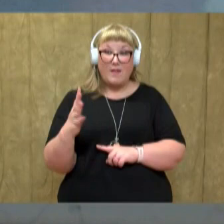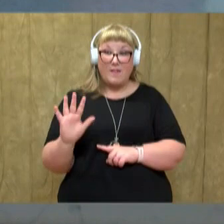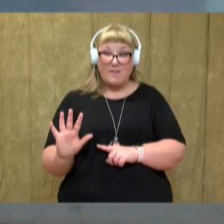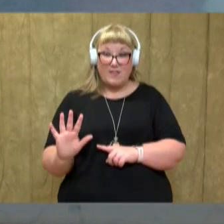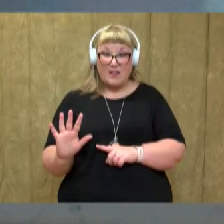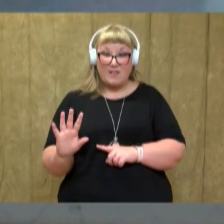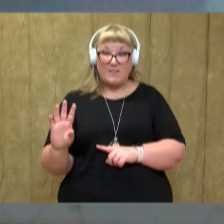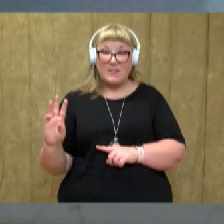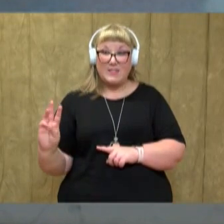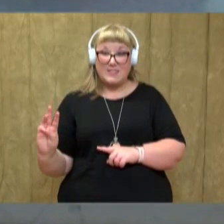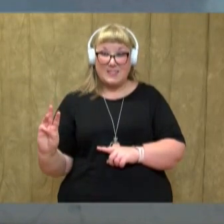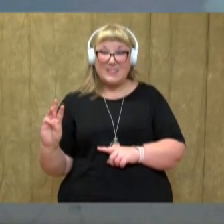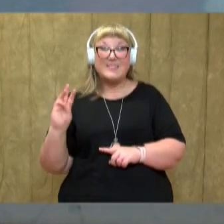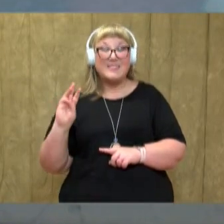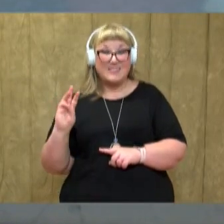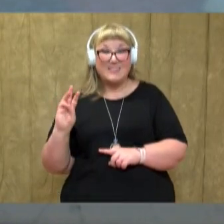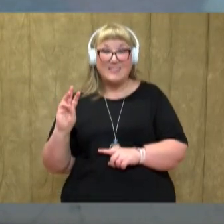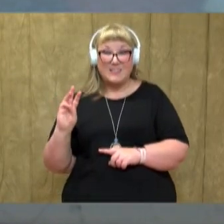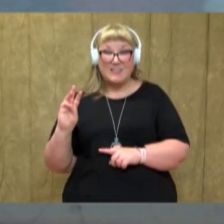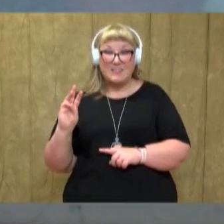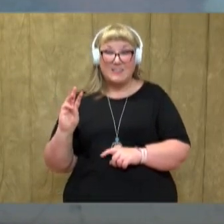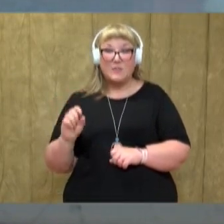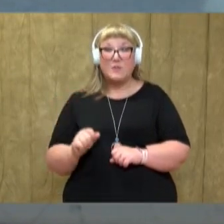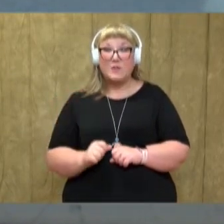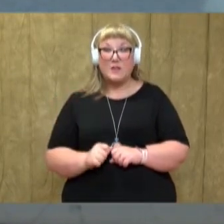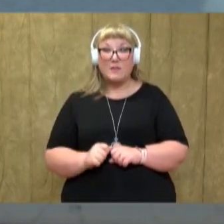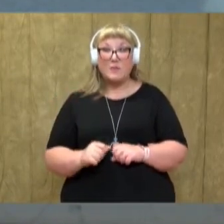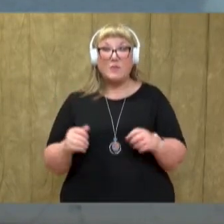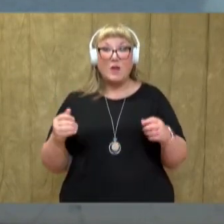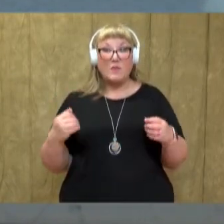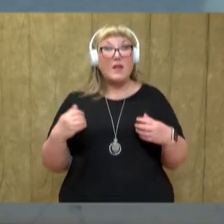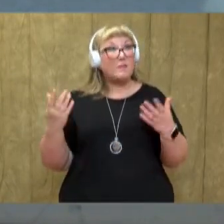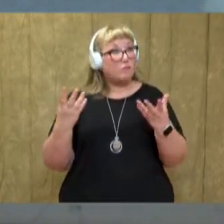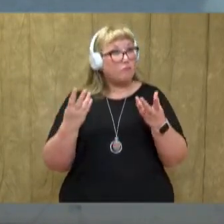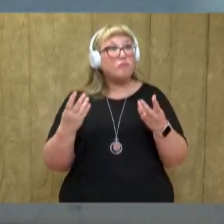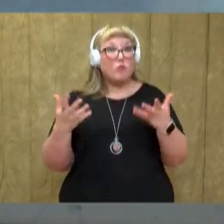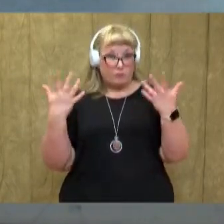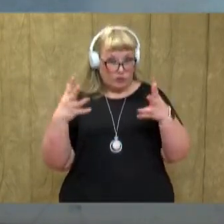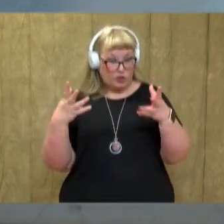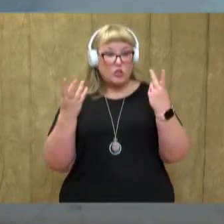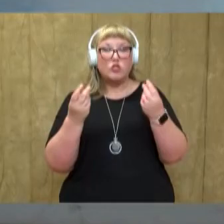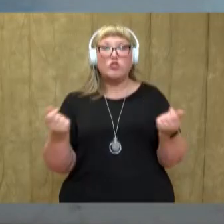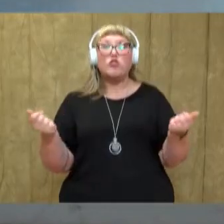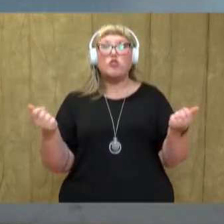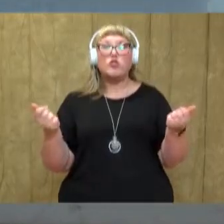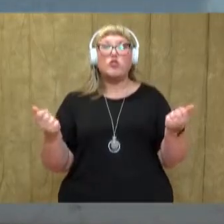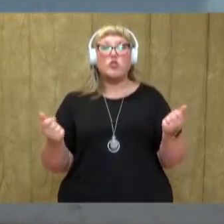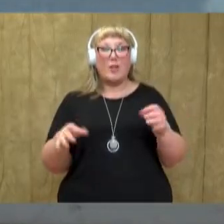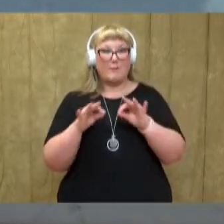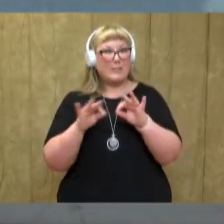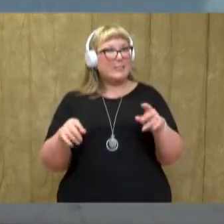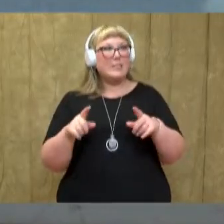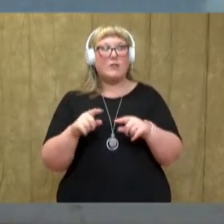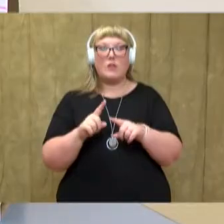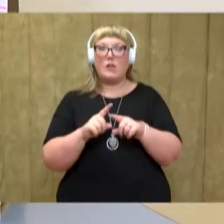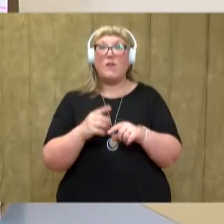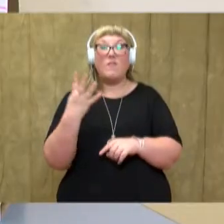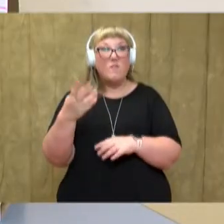4, 5, 6. So we have solved this problem in 4 different